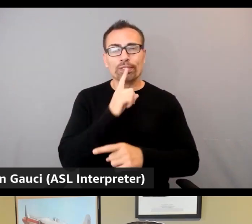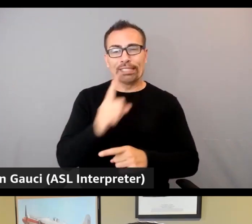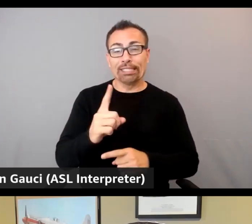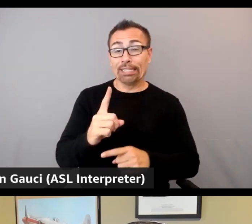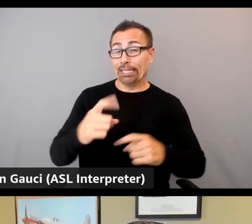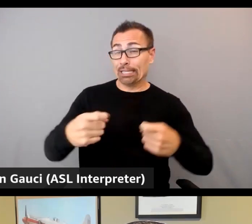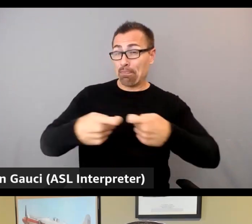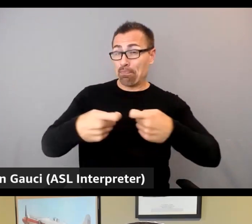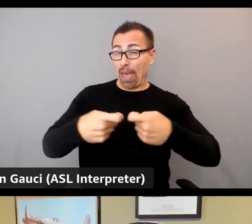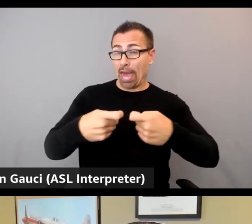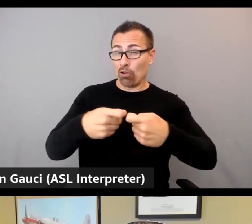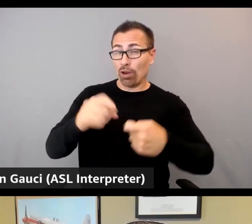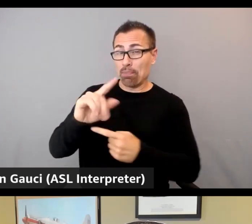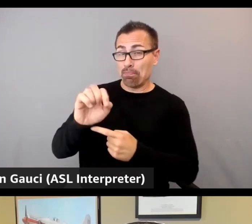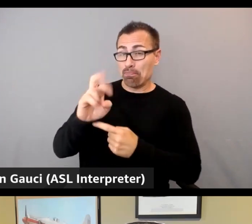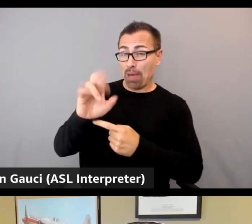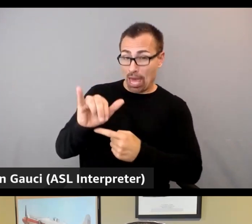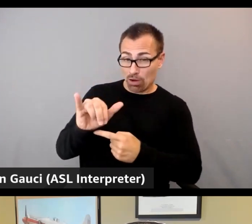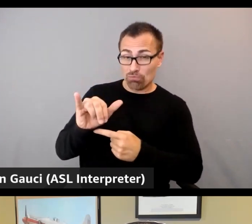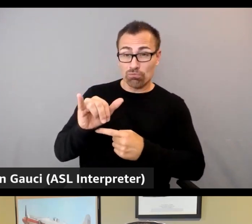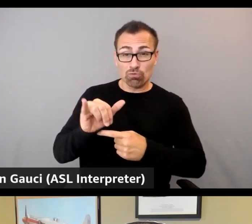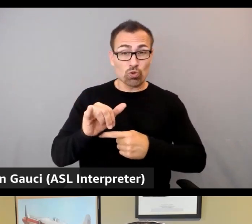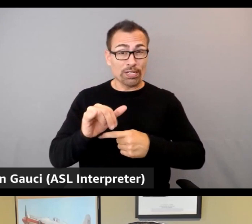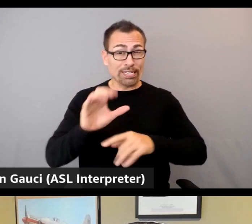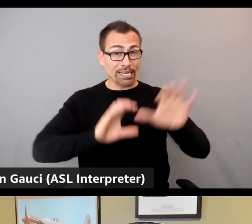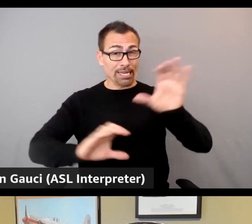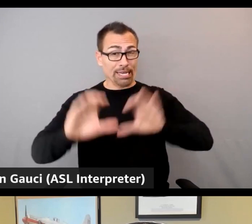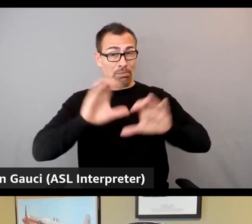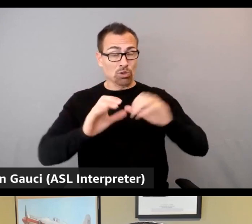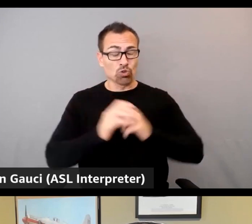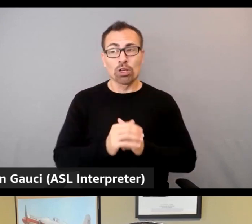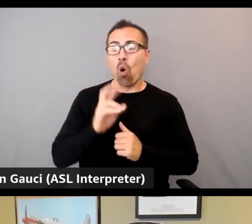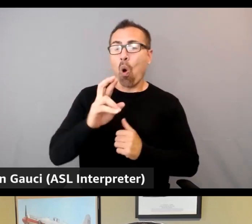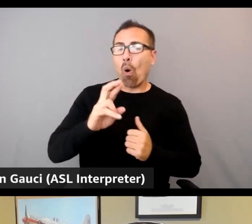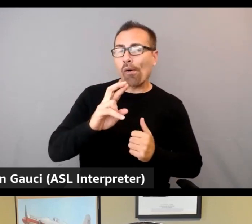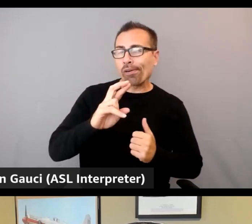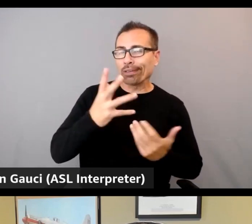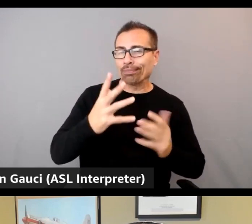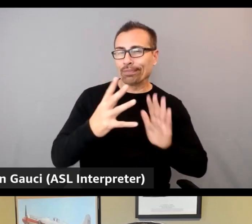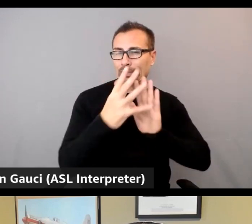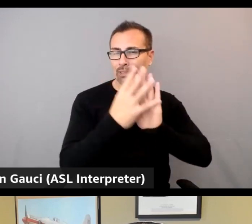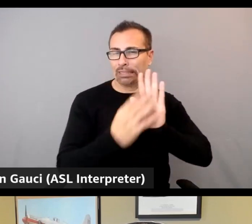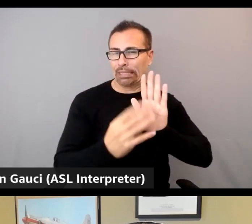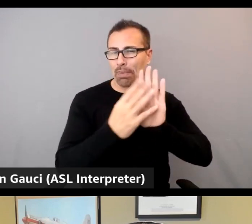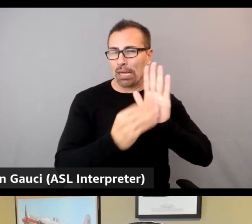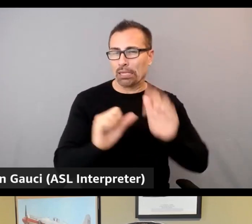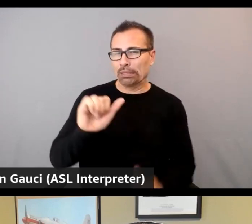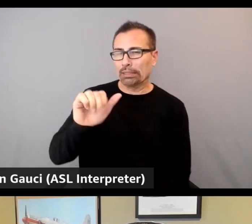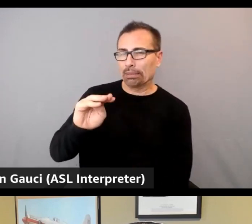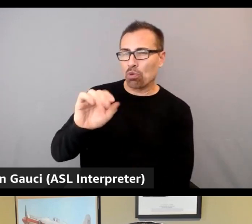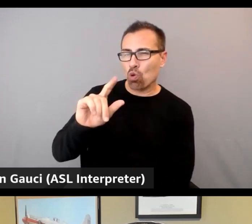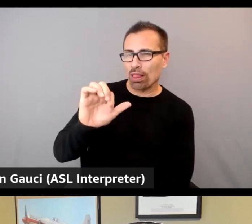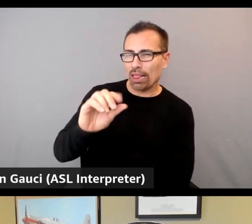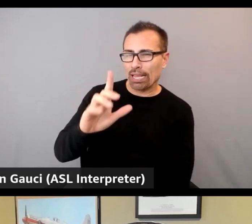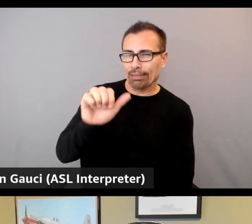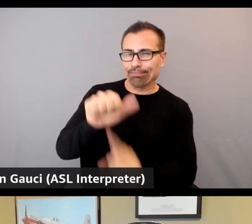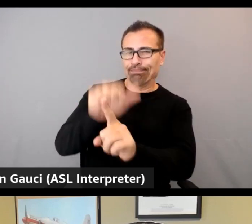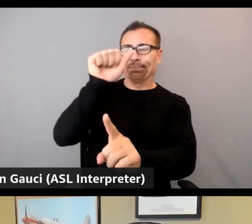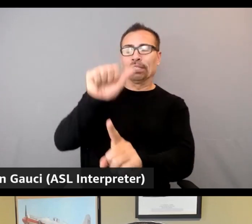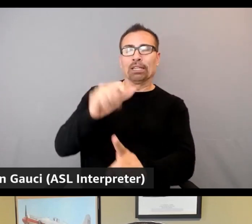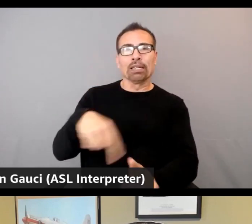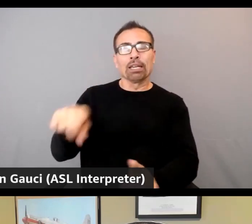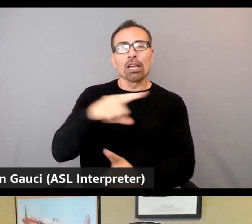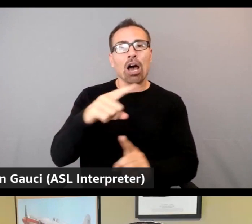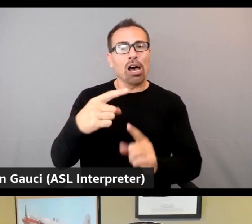new materials. So this one where you talk about simulating quantum mechanics, there are so many